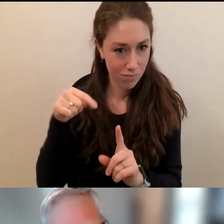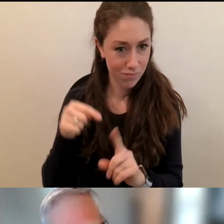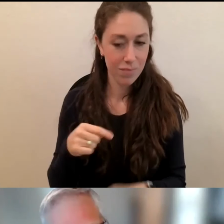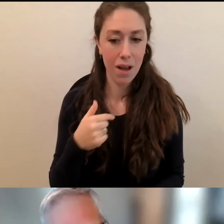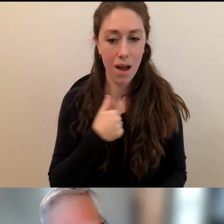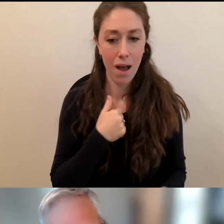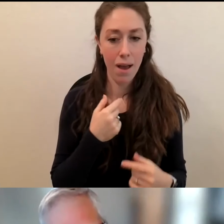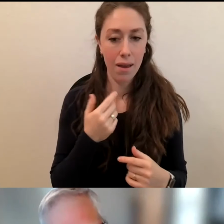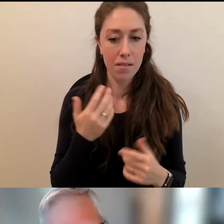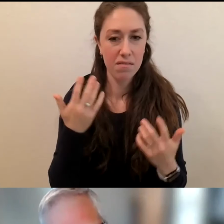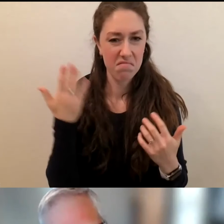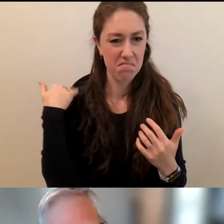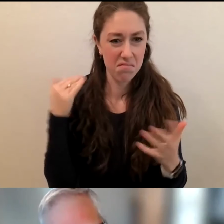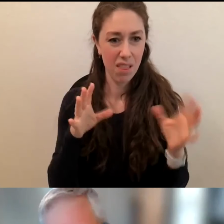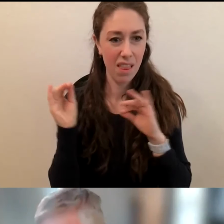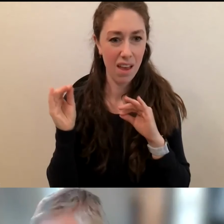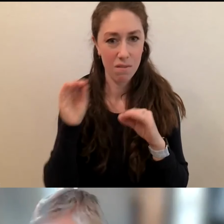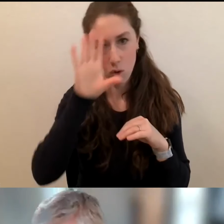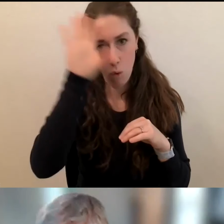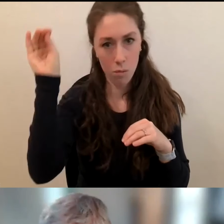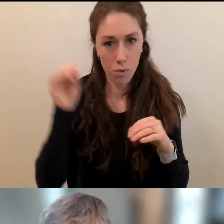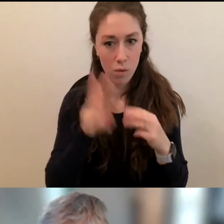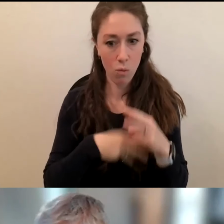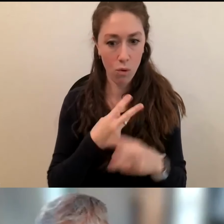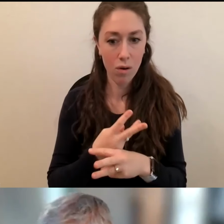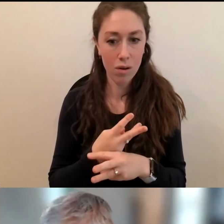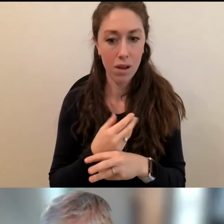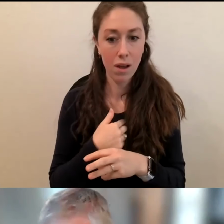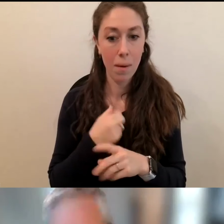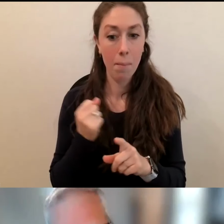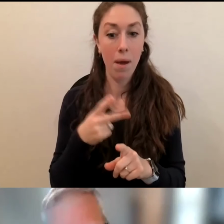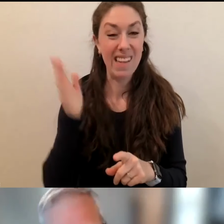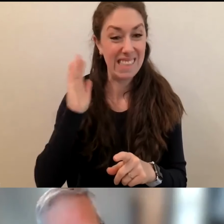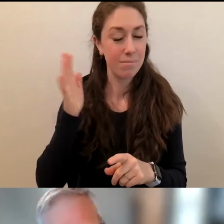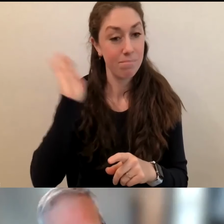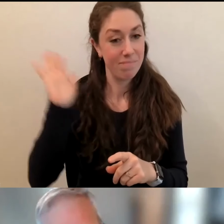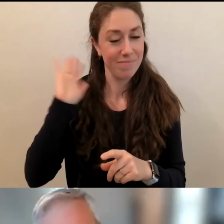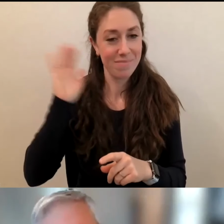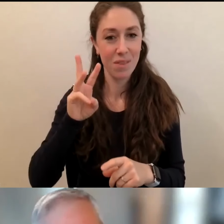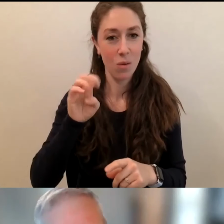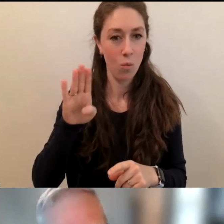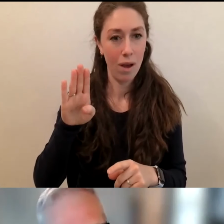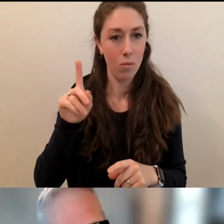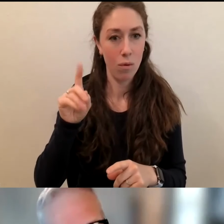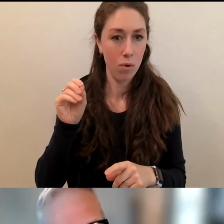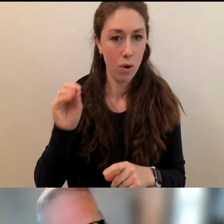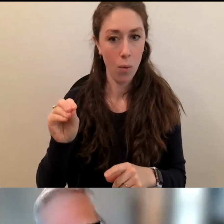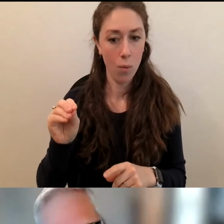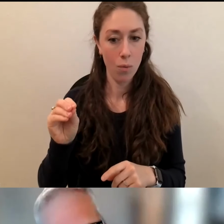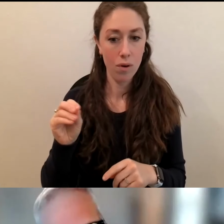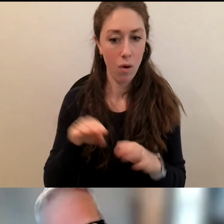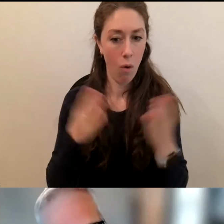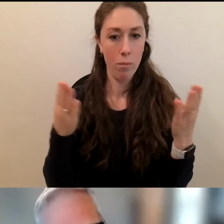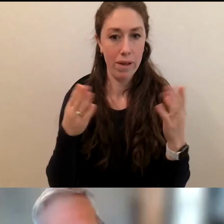had left the corporate world and back during Web 1.0, the open source got involved in free